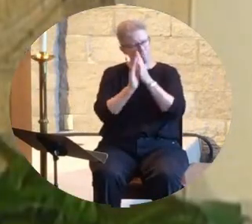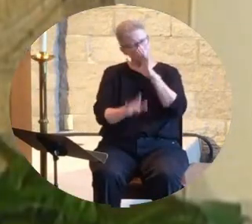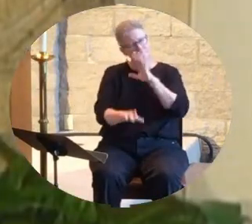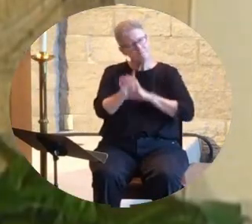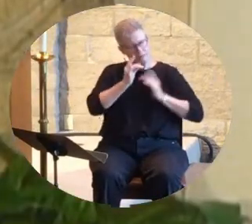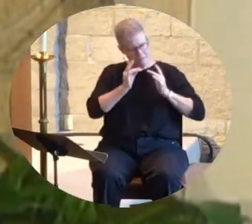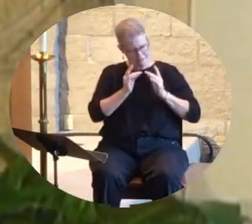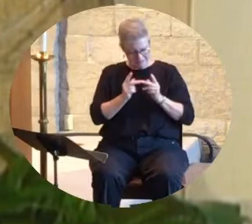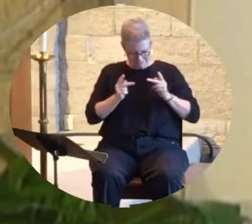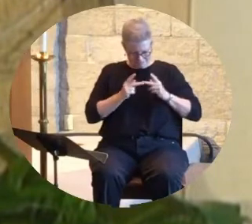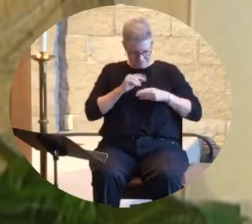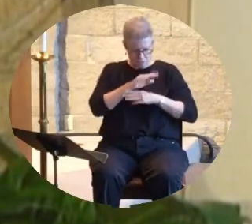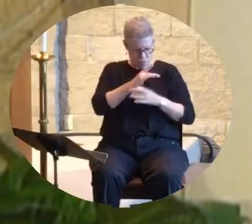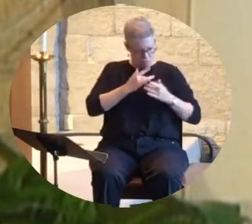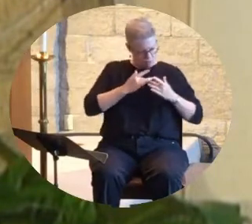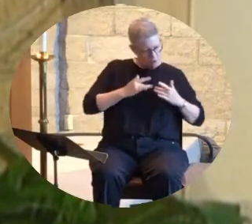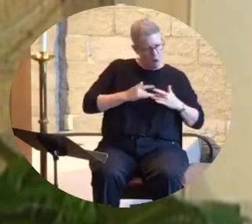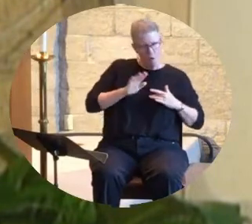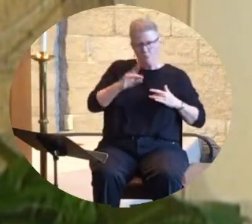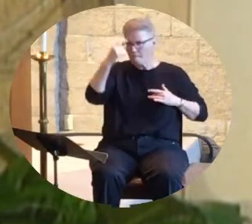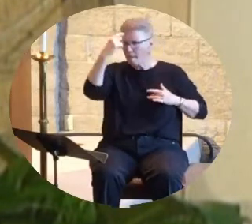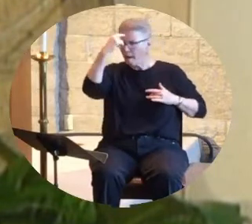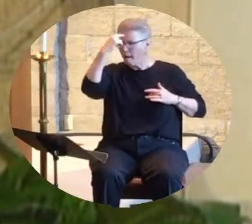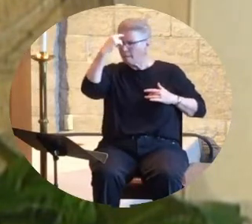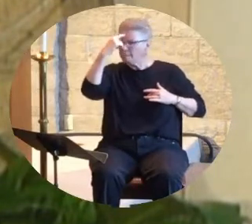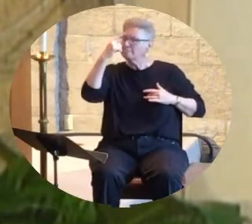you know and you feel God's presence this morning.